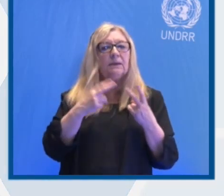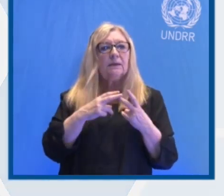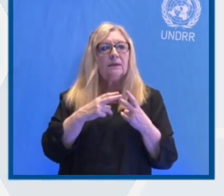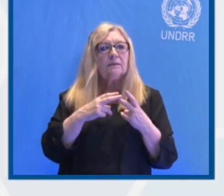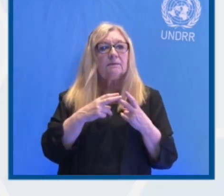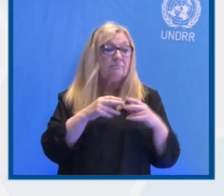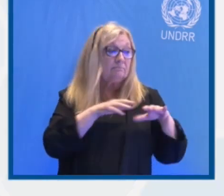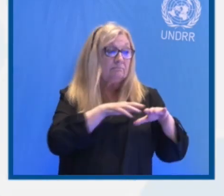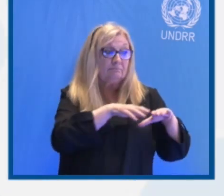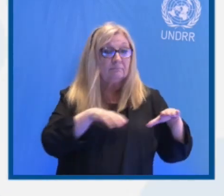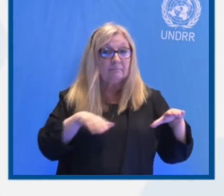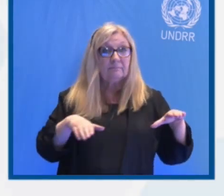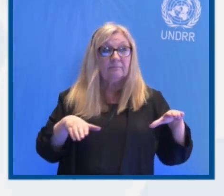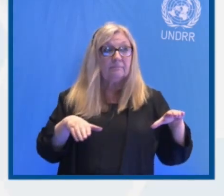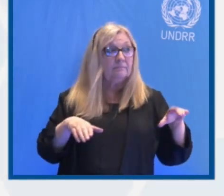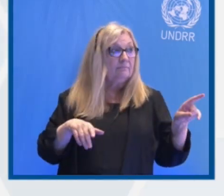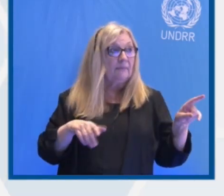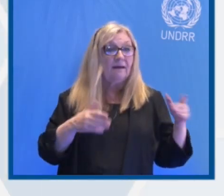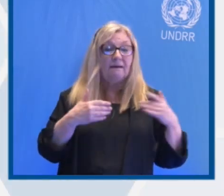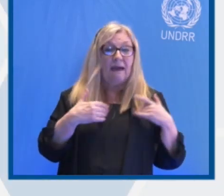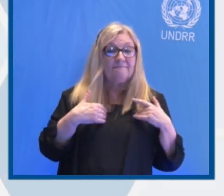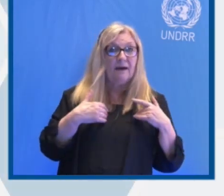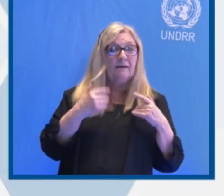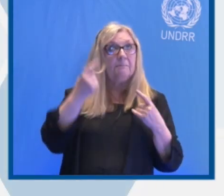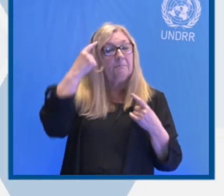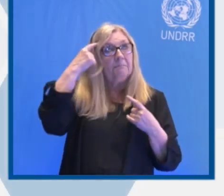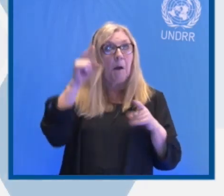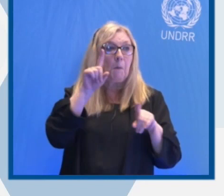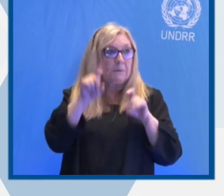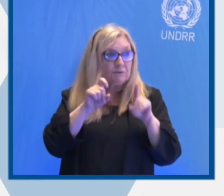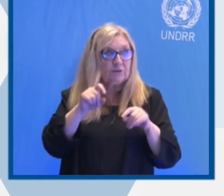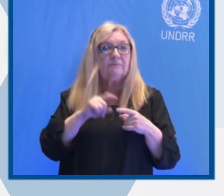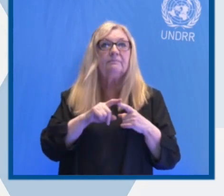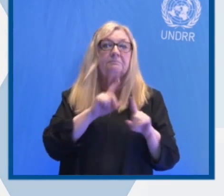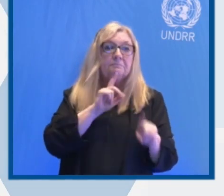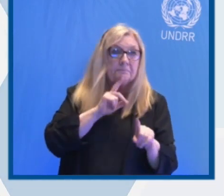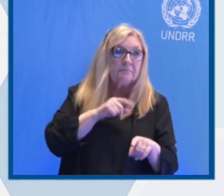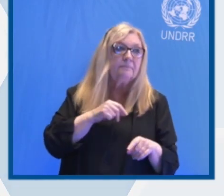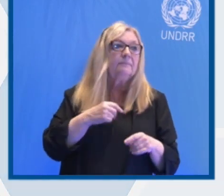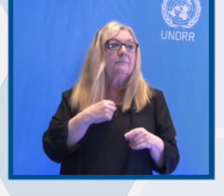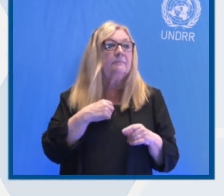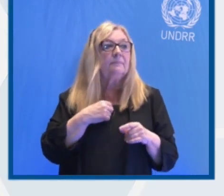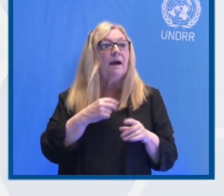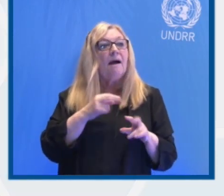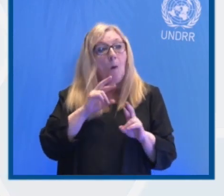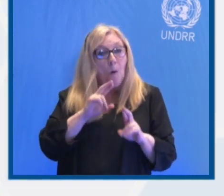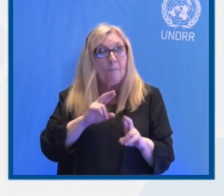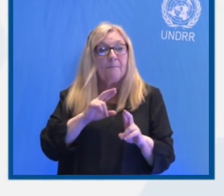platform, questions are flowing, and I hope we are able to address all of them.